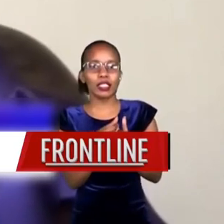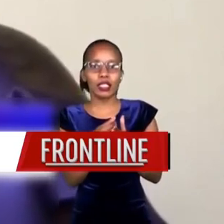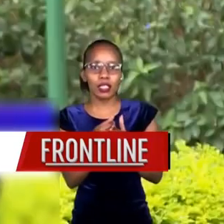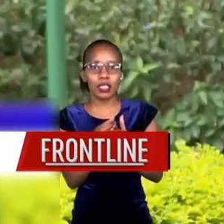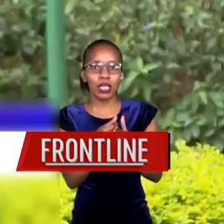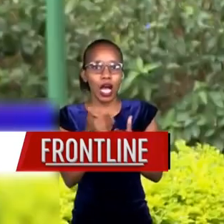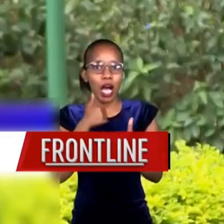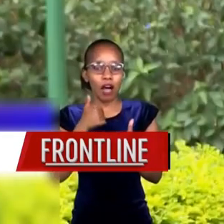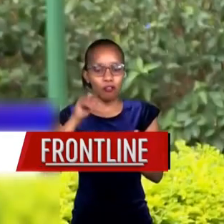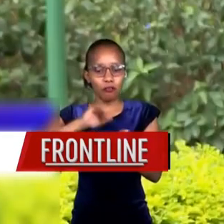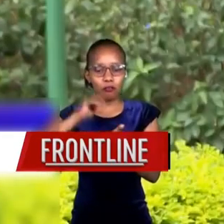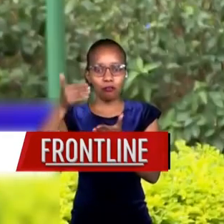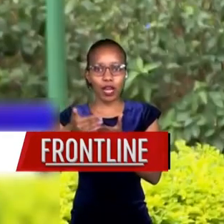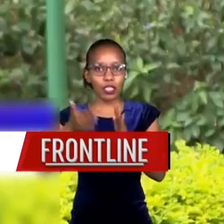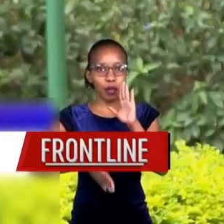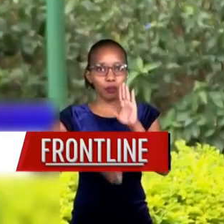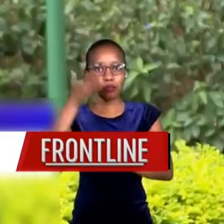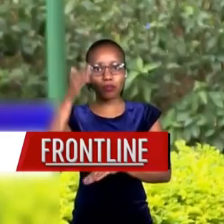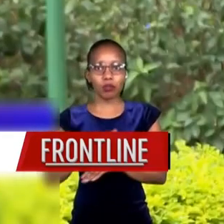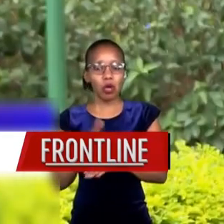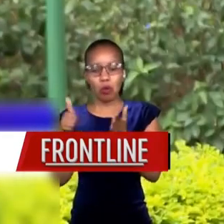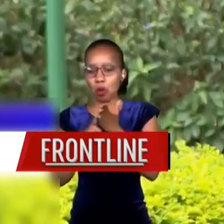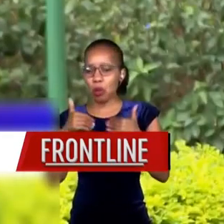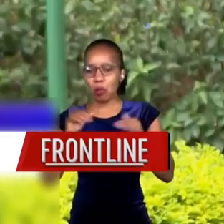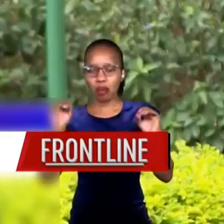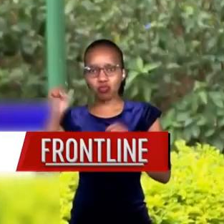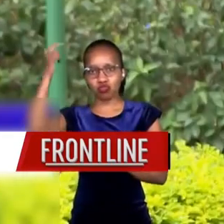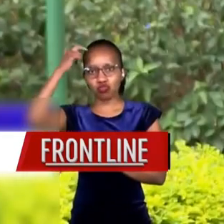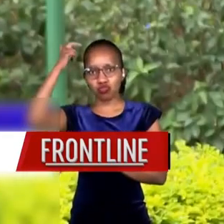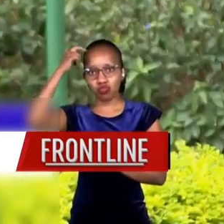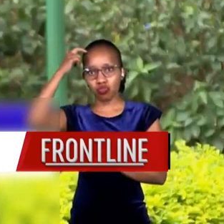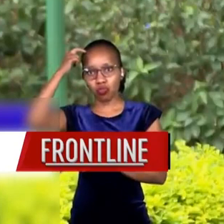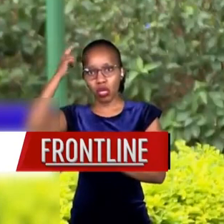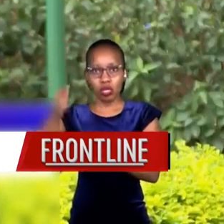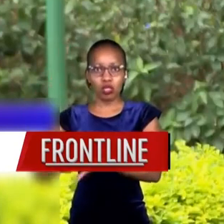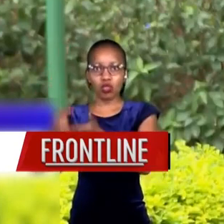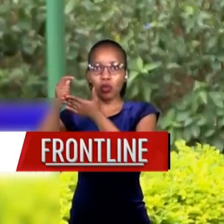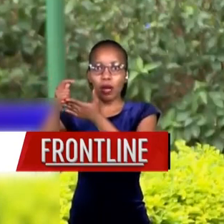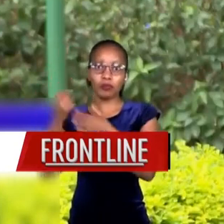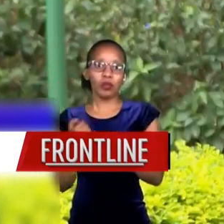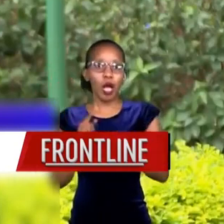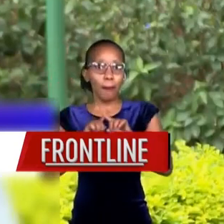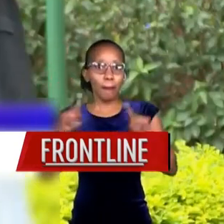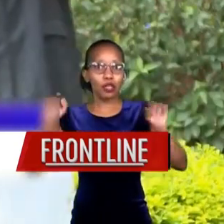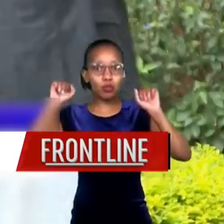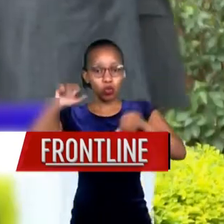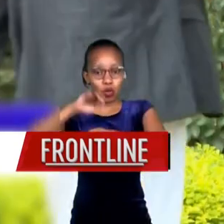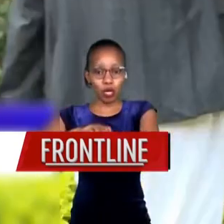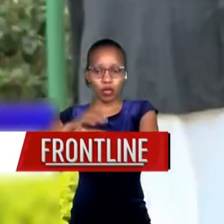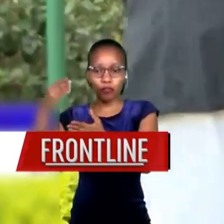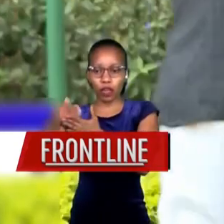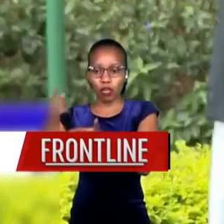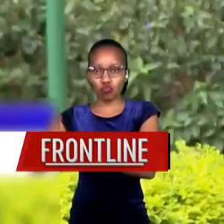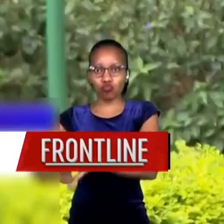emergency fund. You don't need to experience financial trauma for you to get financial therapy. Better yet, you can get financial therapy